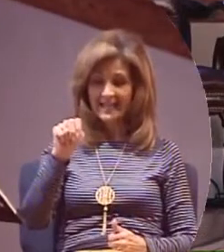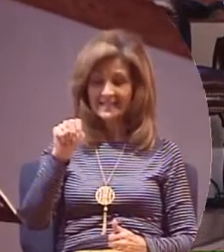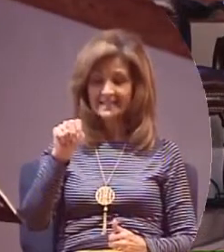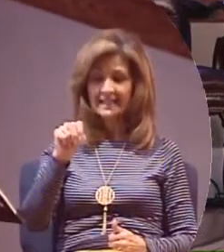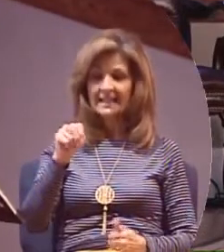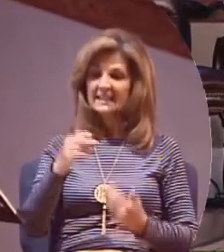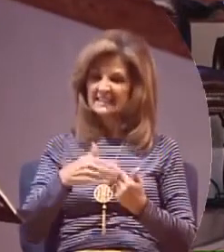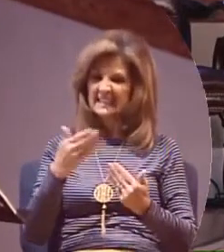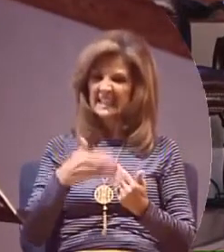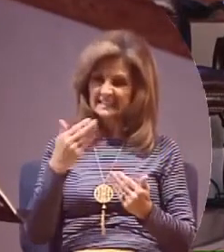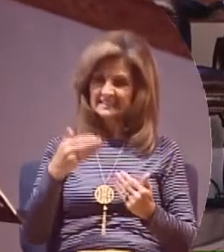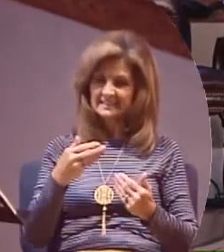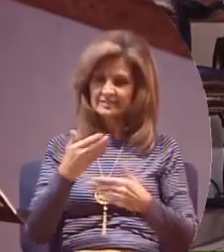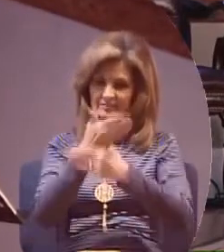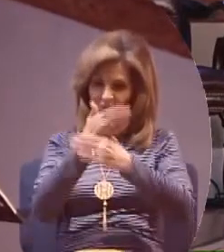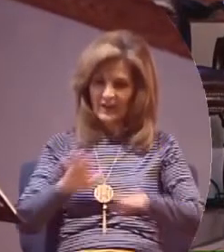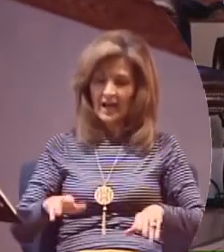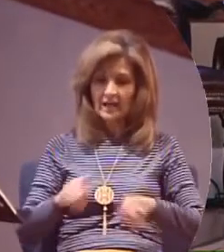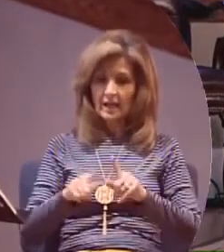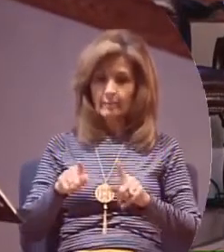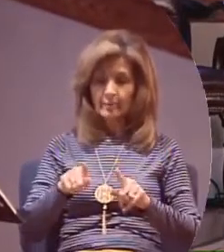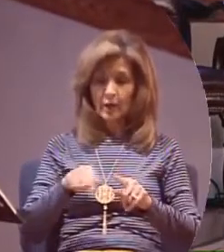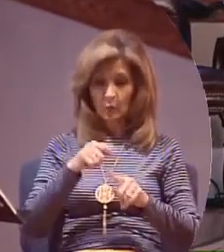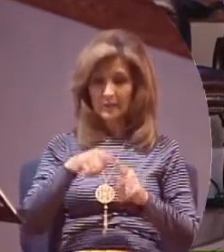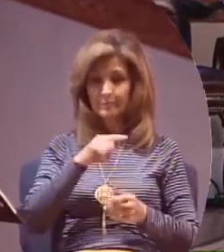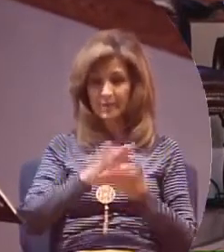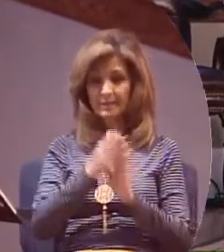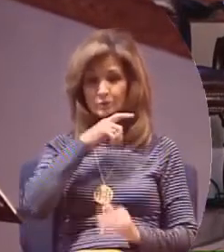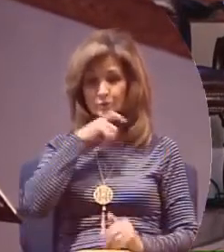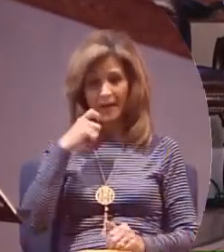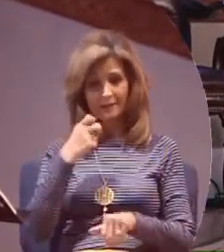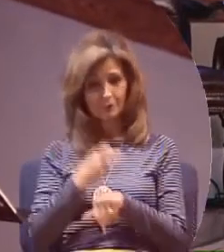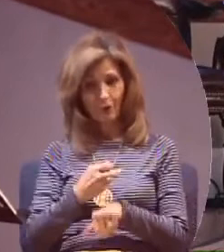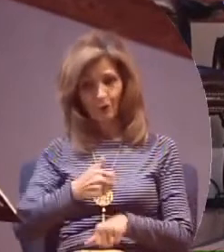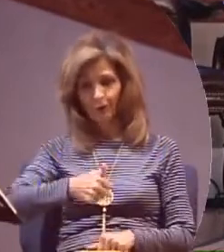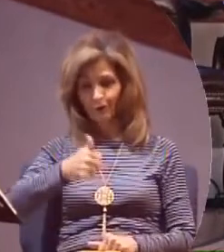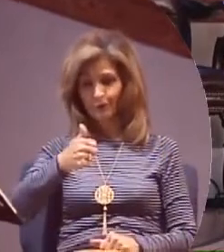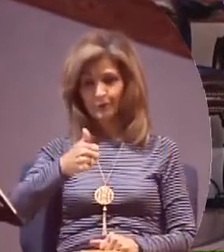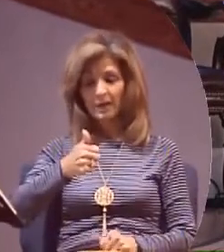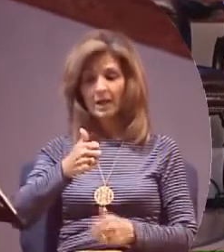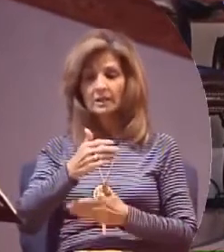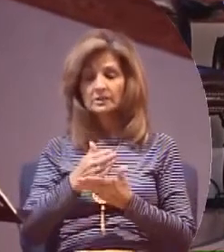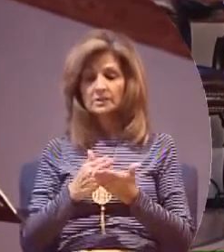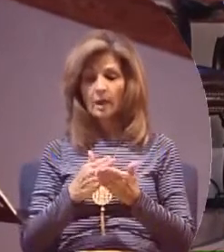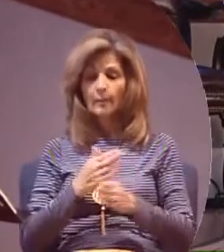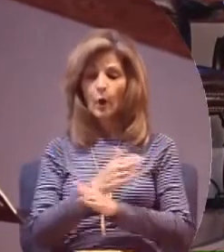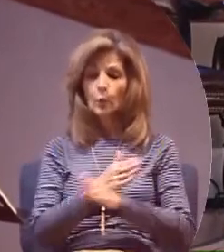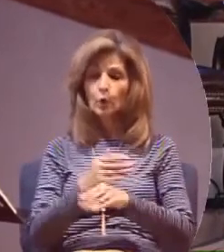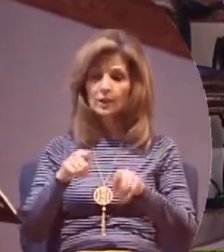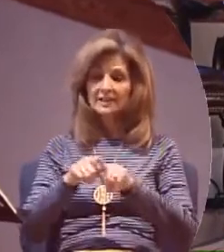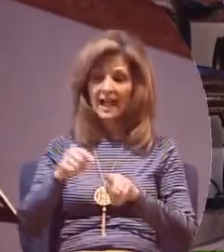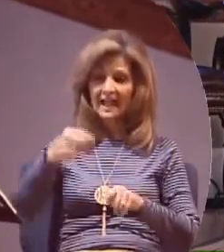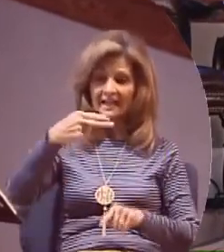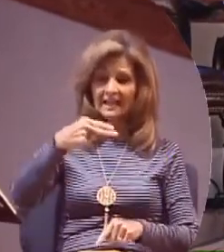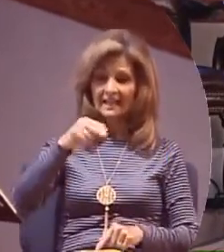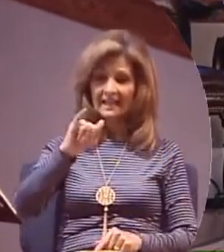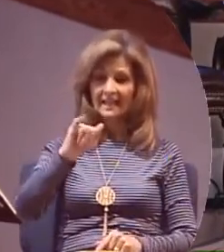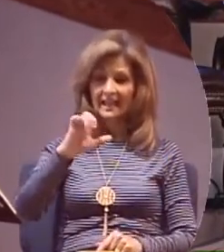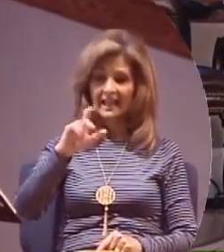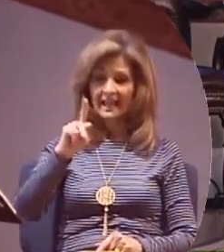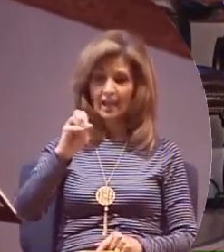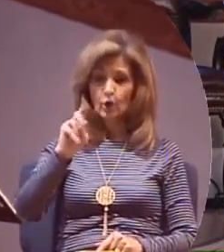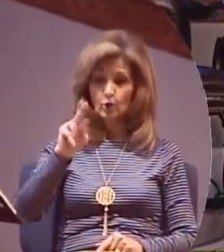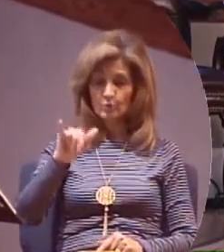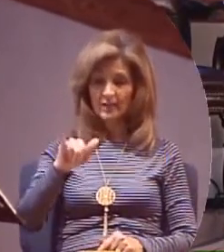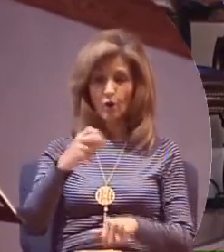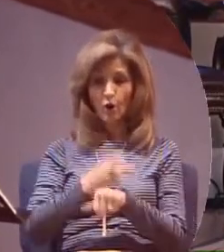out, it gets harder to bust. But some pieces of wood, like hickory, are tougher to bust to me when they're